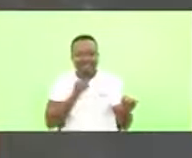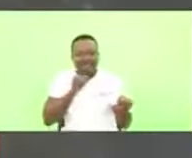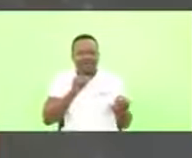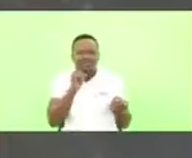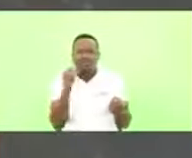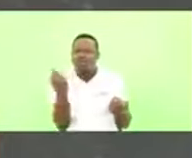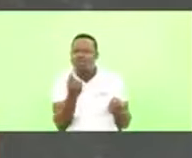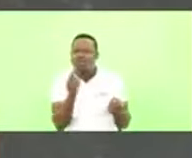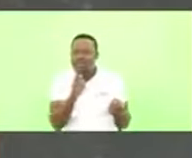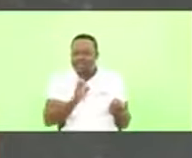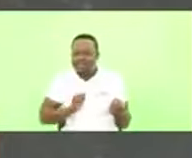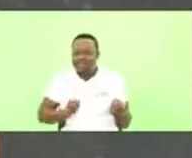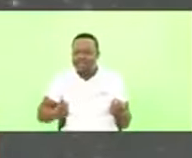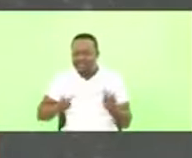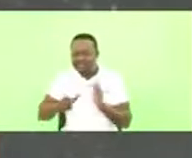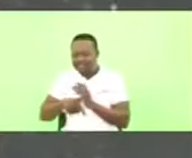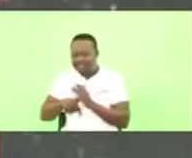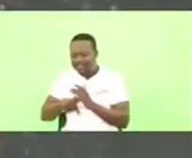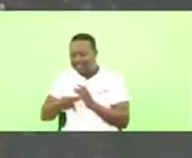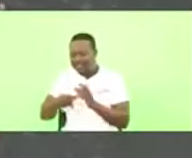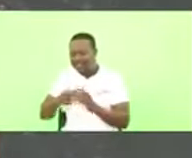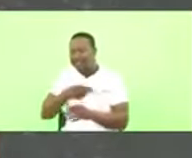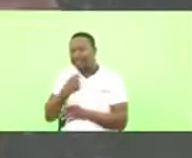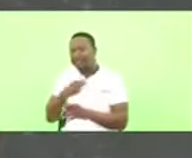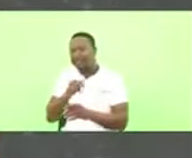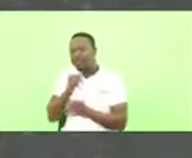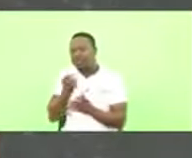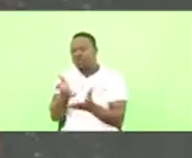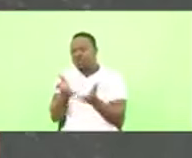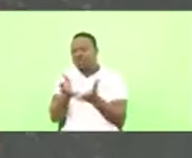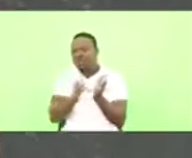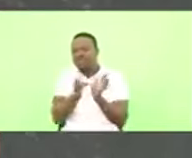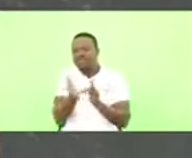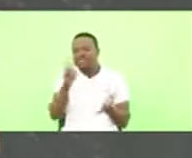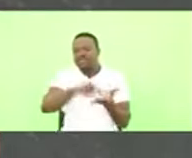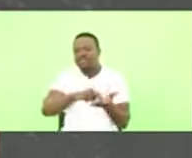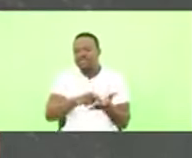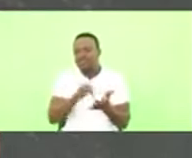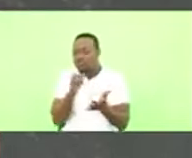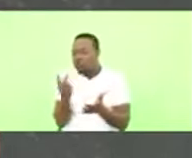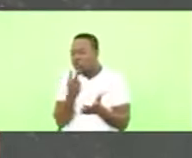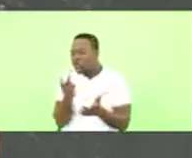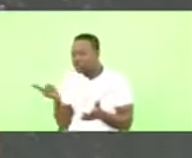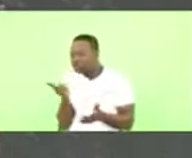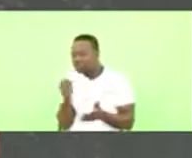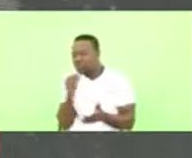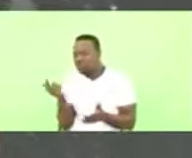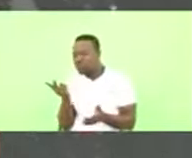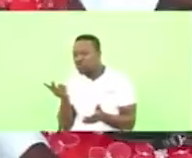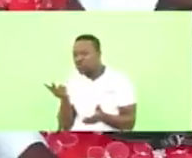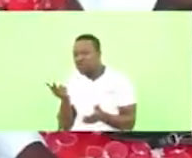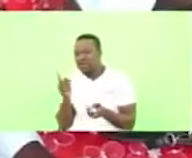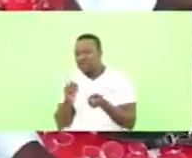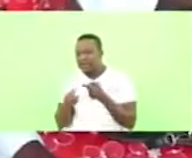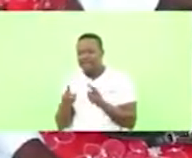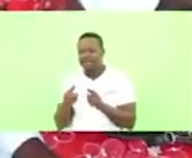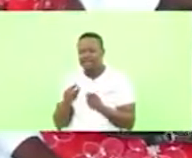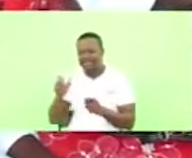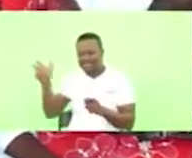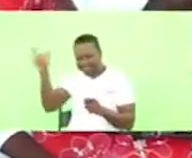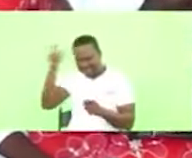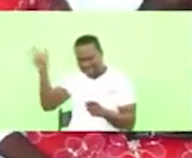and the elders of the land who didn't desire that he rises from the dead, but the forces of